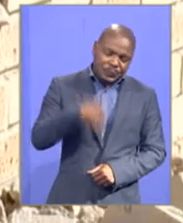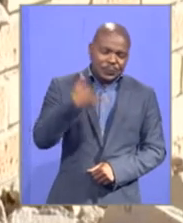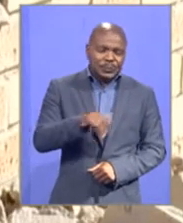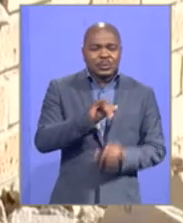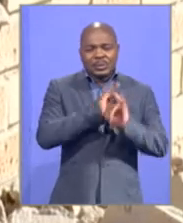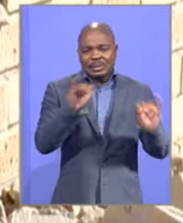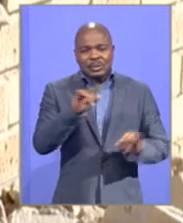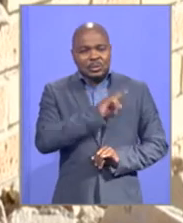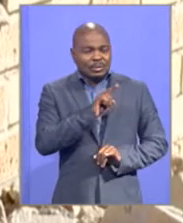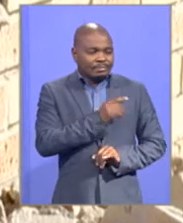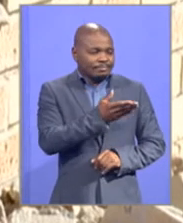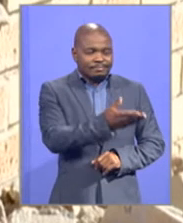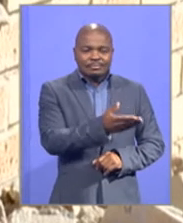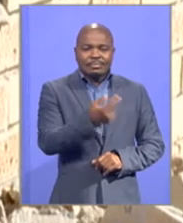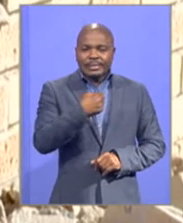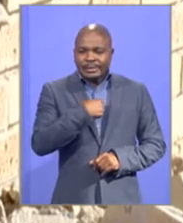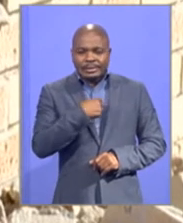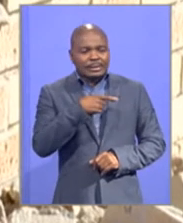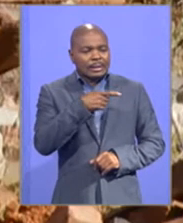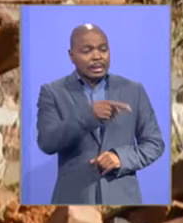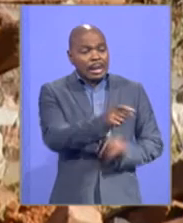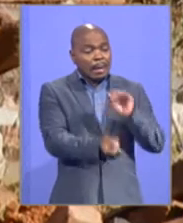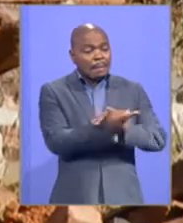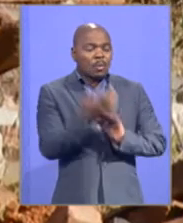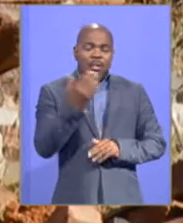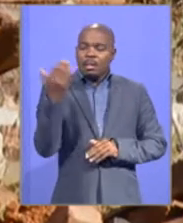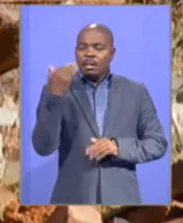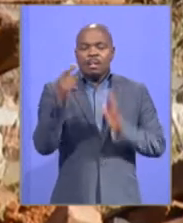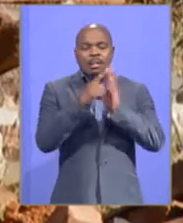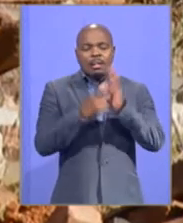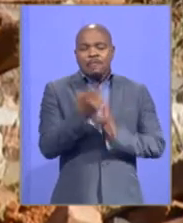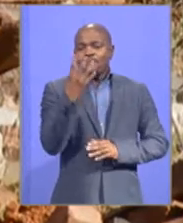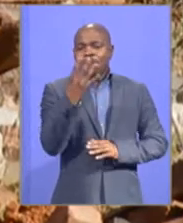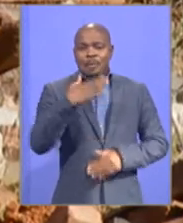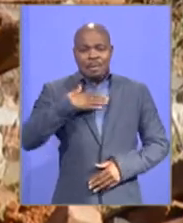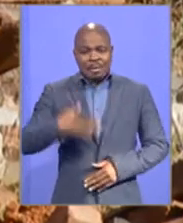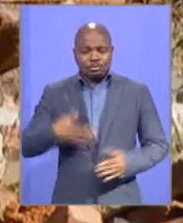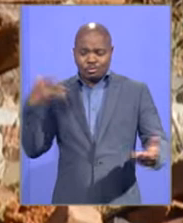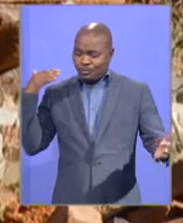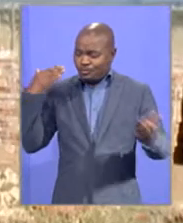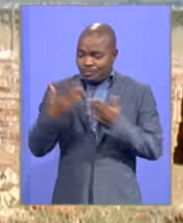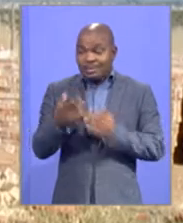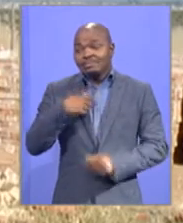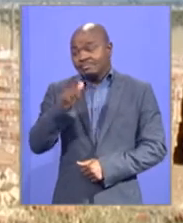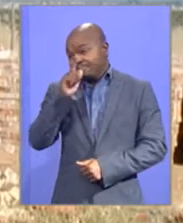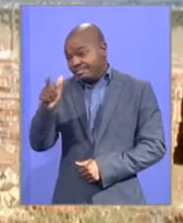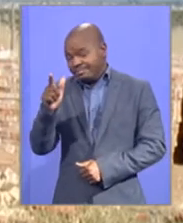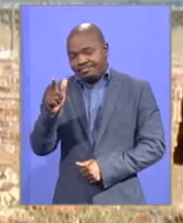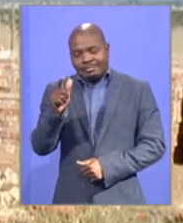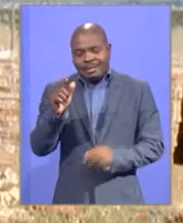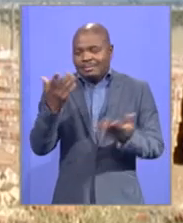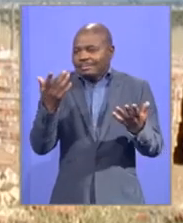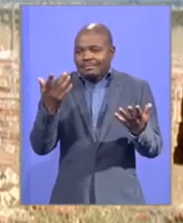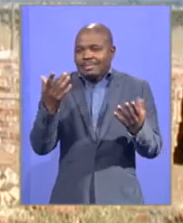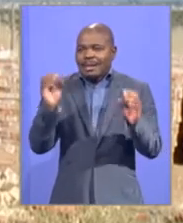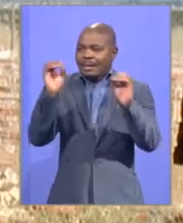mohuto ka baka la gore dilo tše sale di diraga ka difao tša May, and even today I can tell you gore a gona ntho